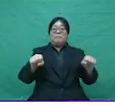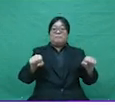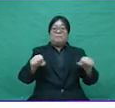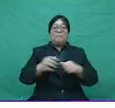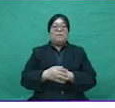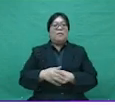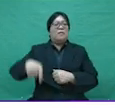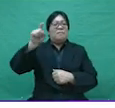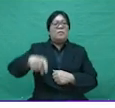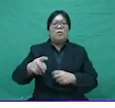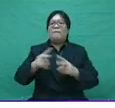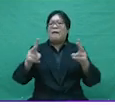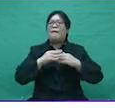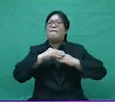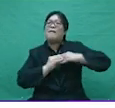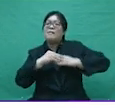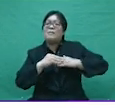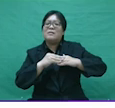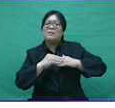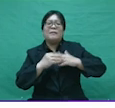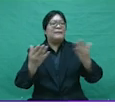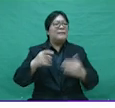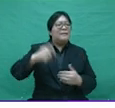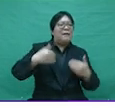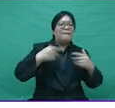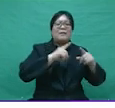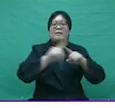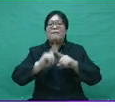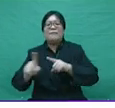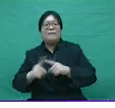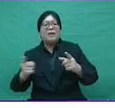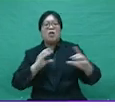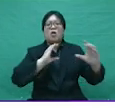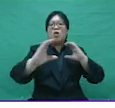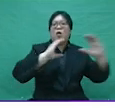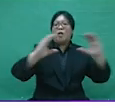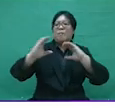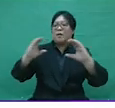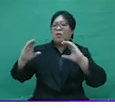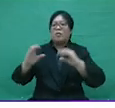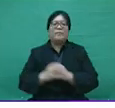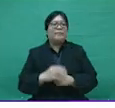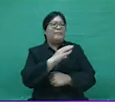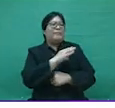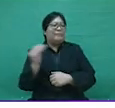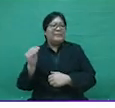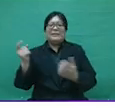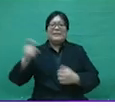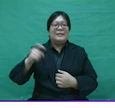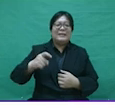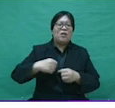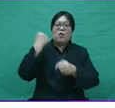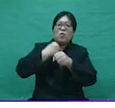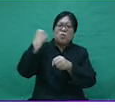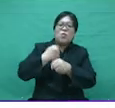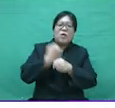as mentioned, need to be very, very flexible, need to have a different kind of communication, and